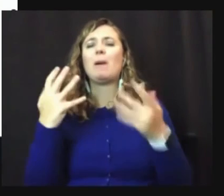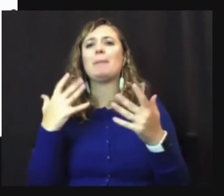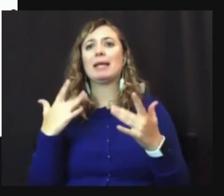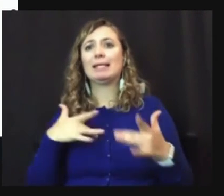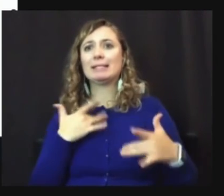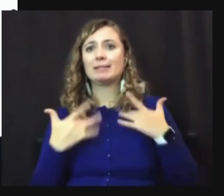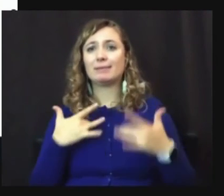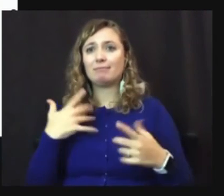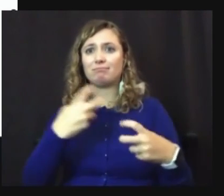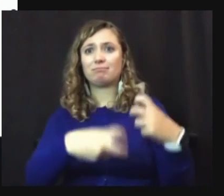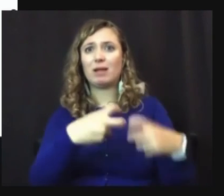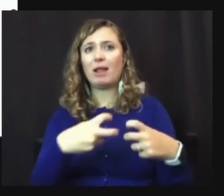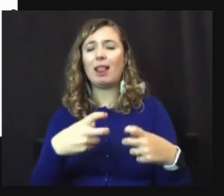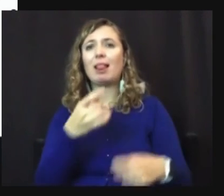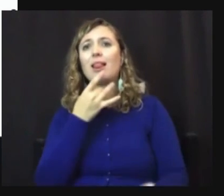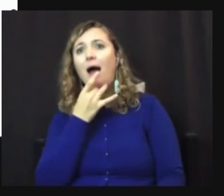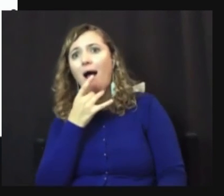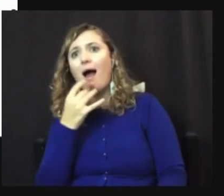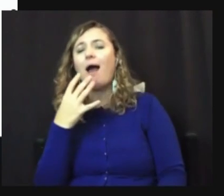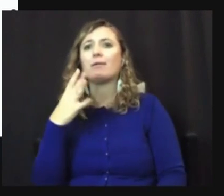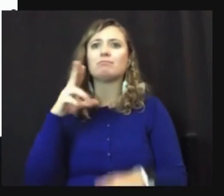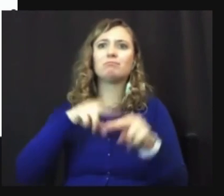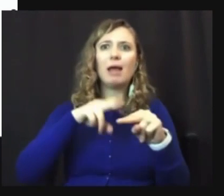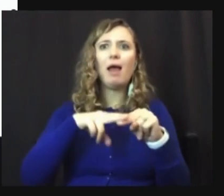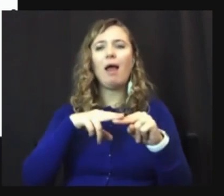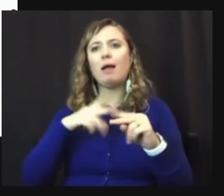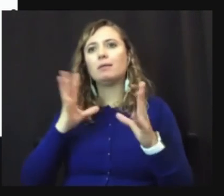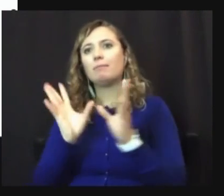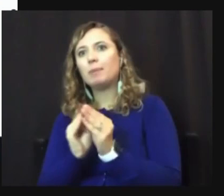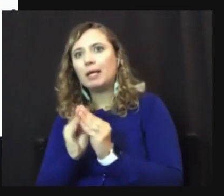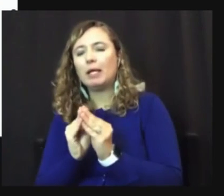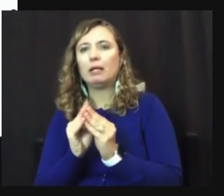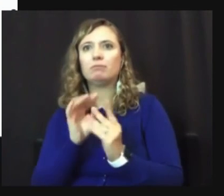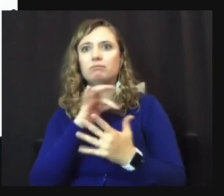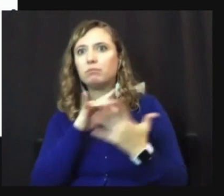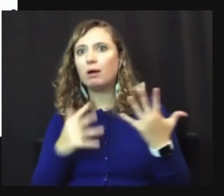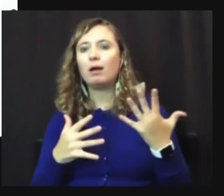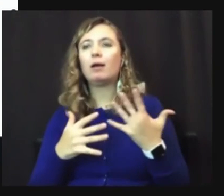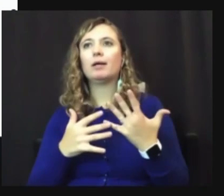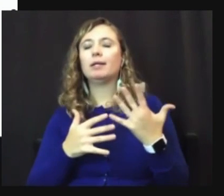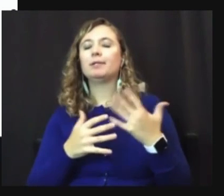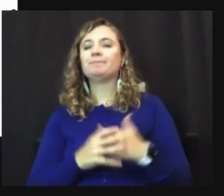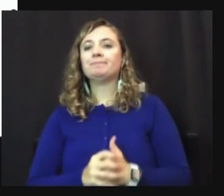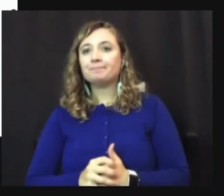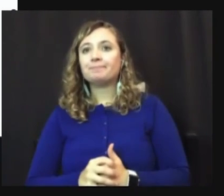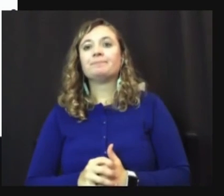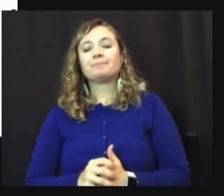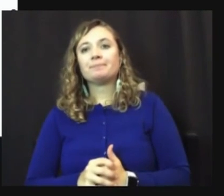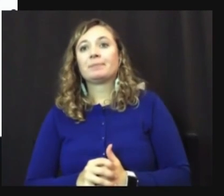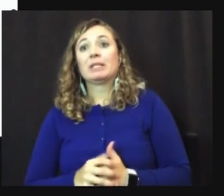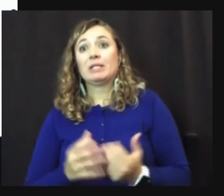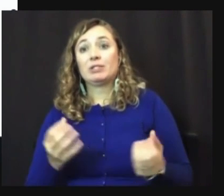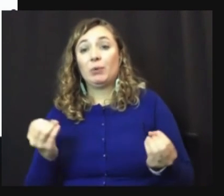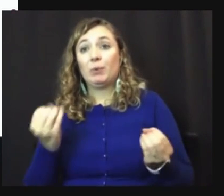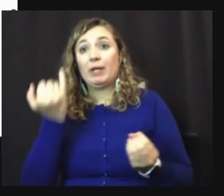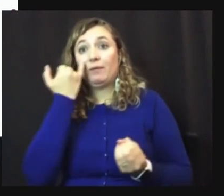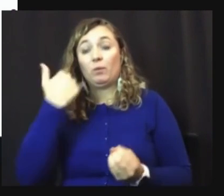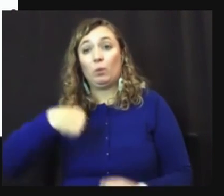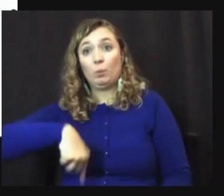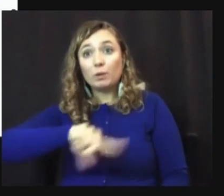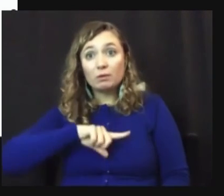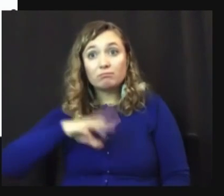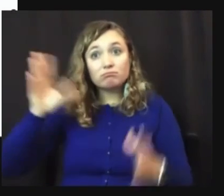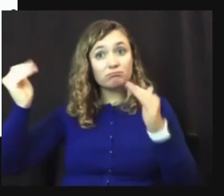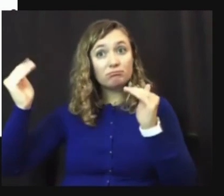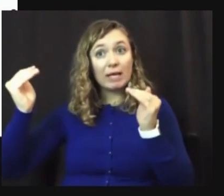lighting to chairs to meetings to like who knows what. And if we are expected